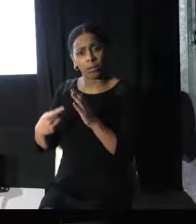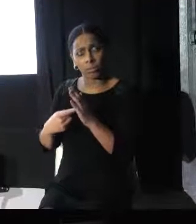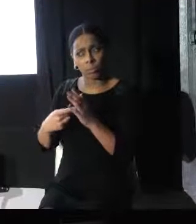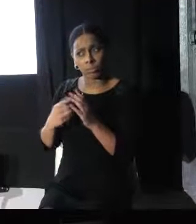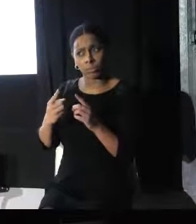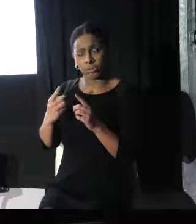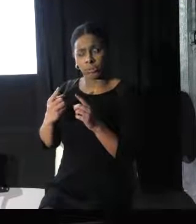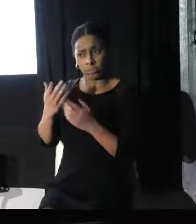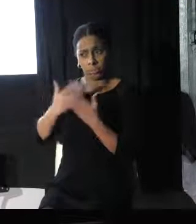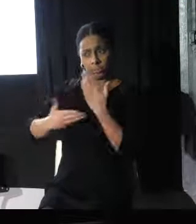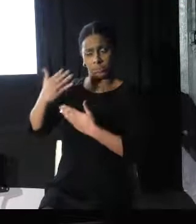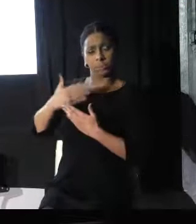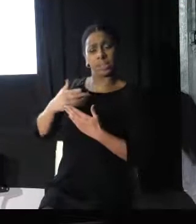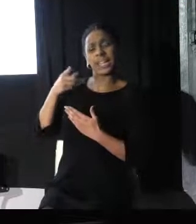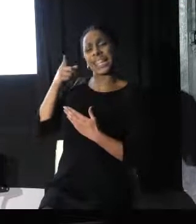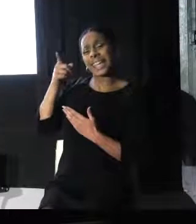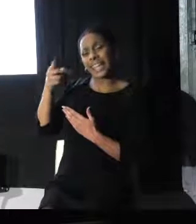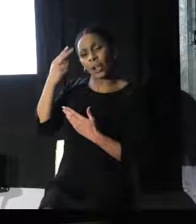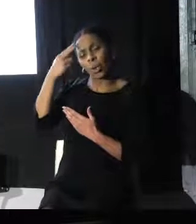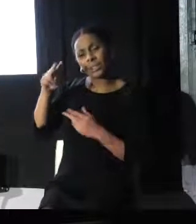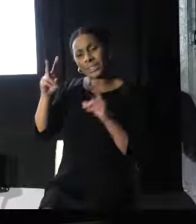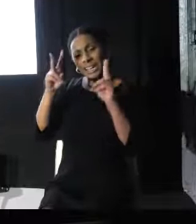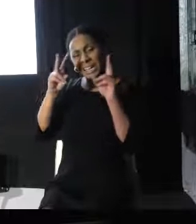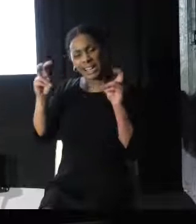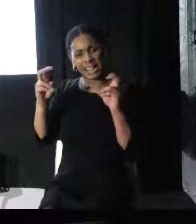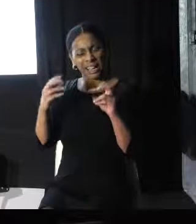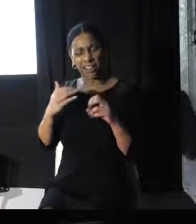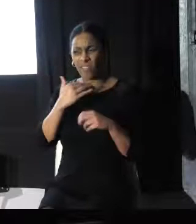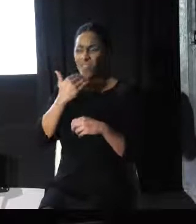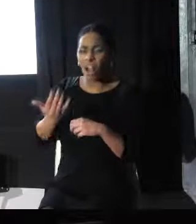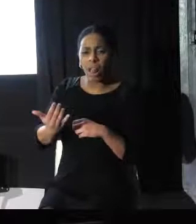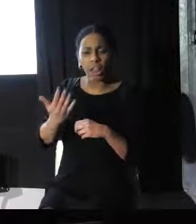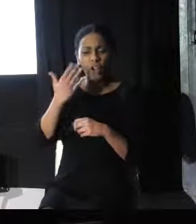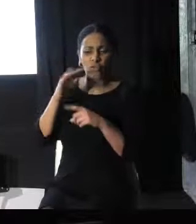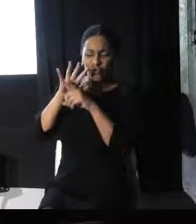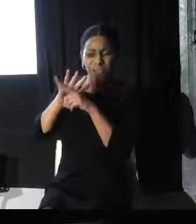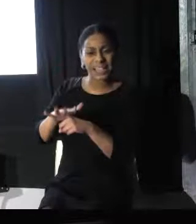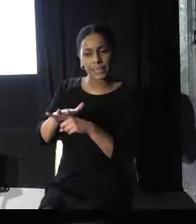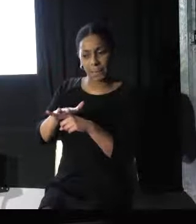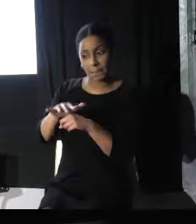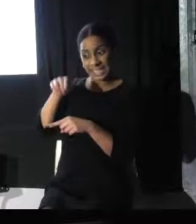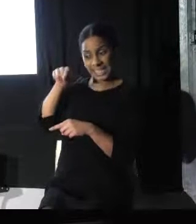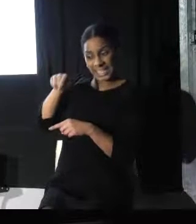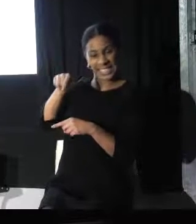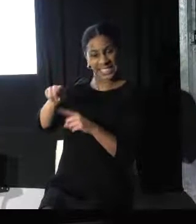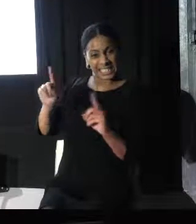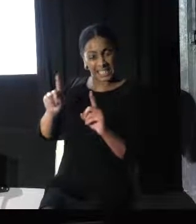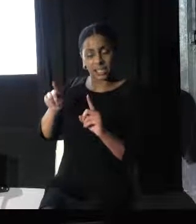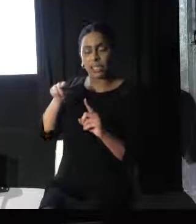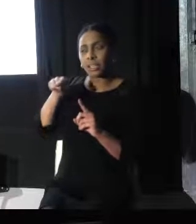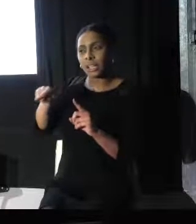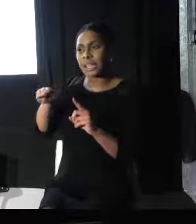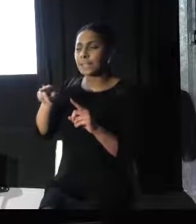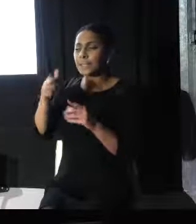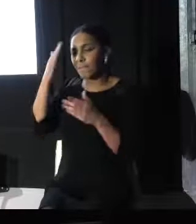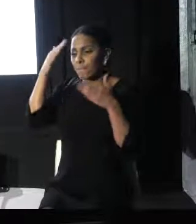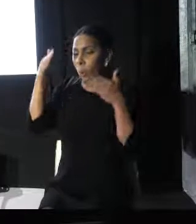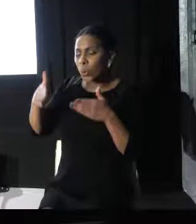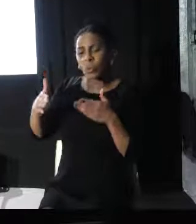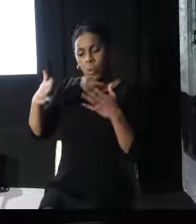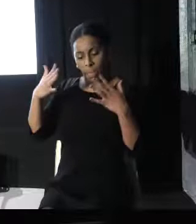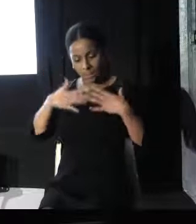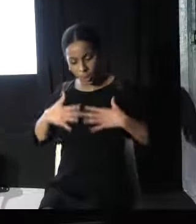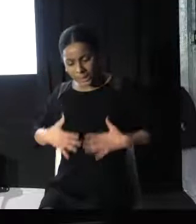between what we might call, what he calls vulgar racism, the racism that's focused on sort of the body,